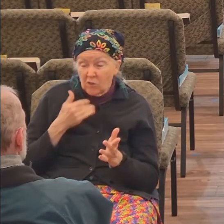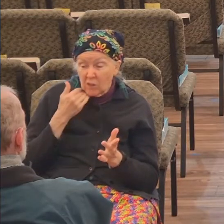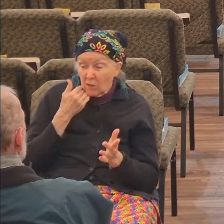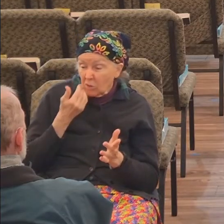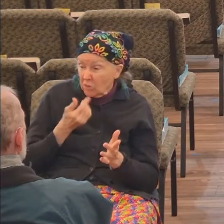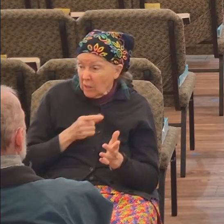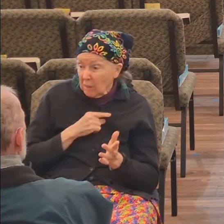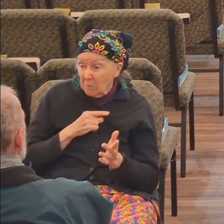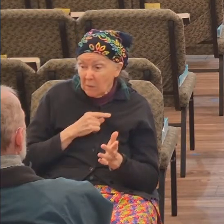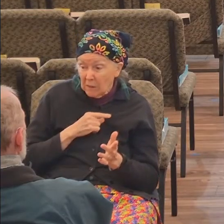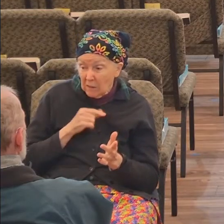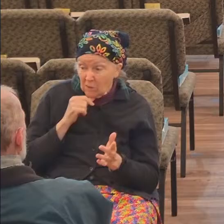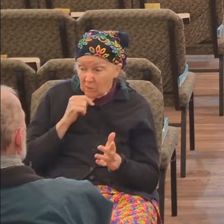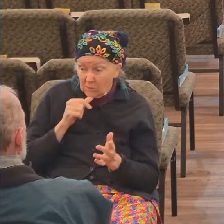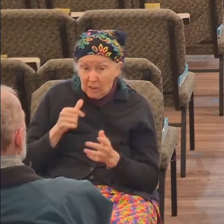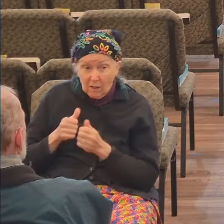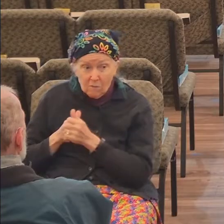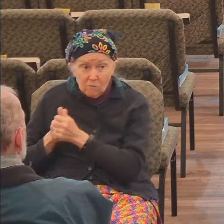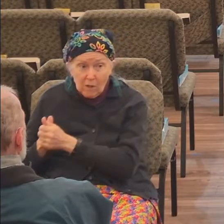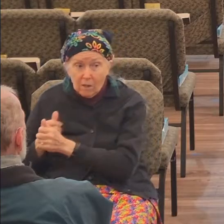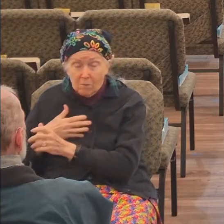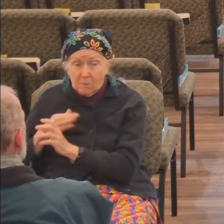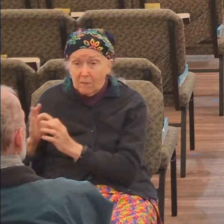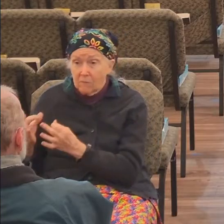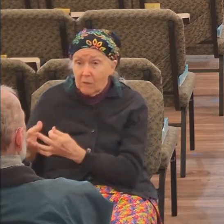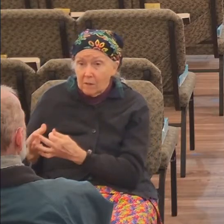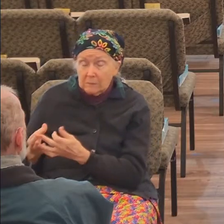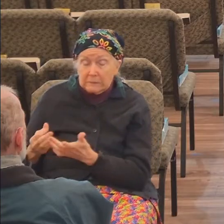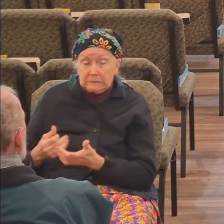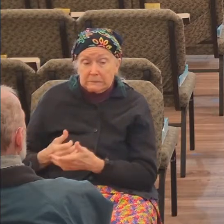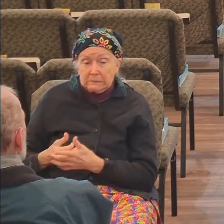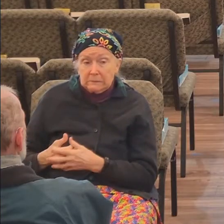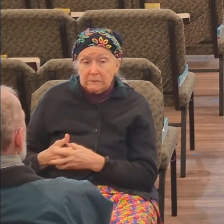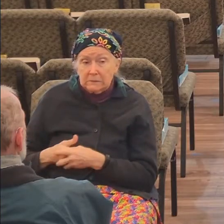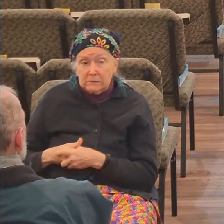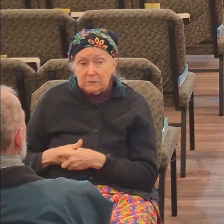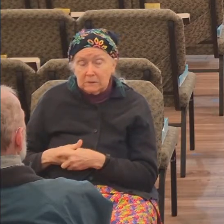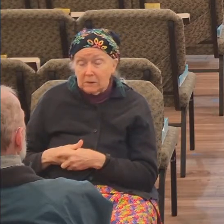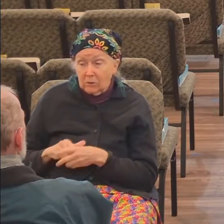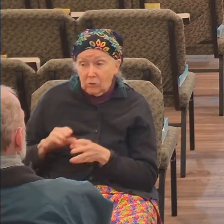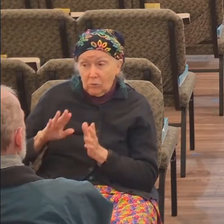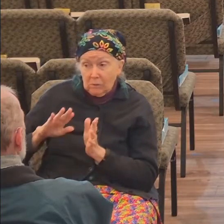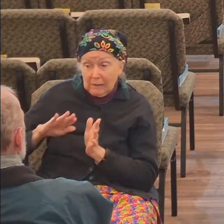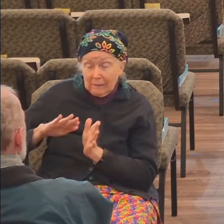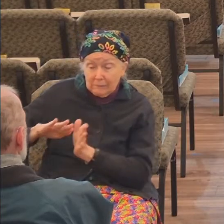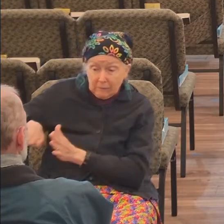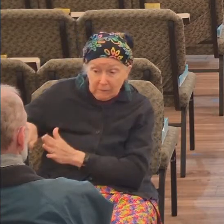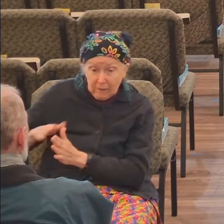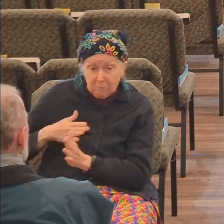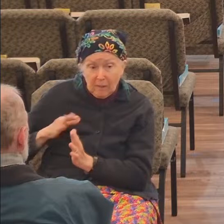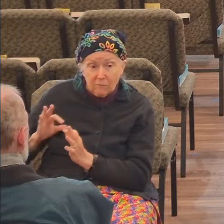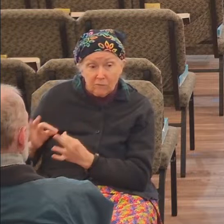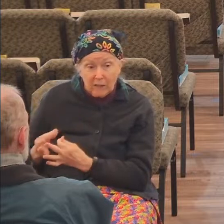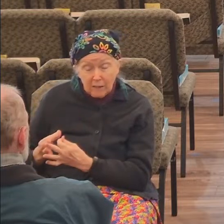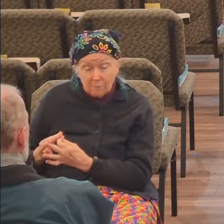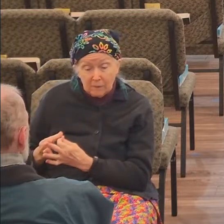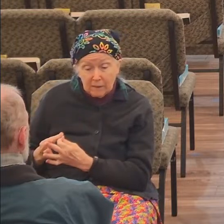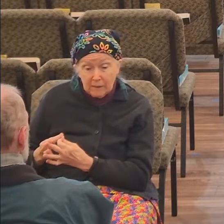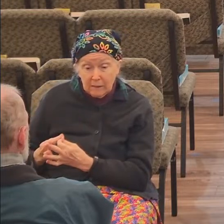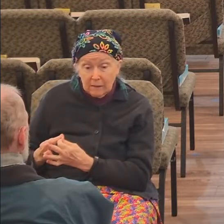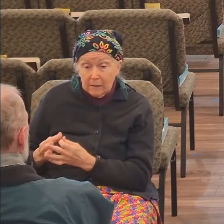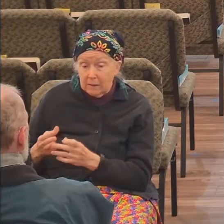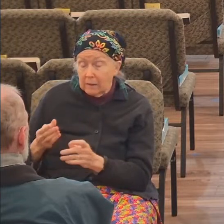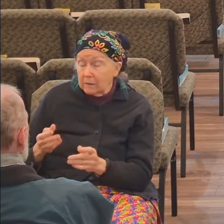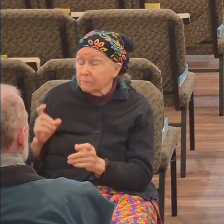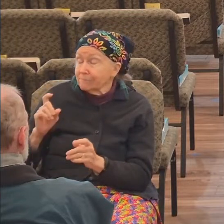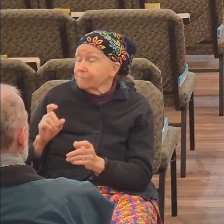guilt, even, right? Because of what you're leaving behind with family, and all that stuff is deeply rooted.